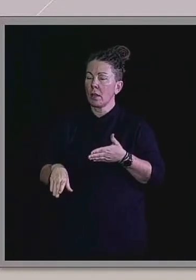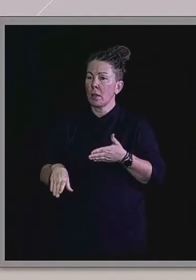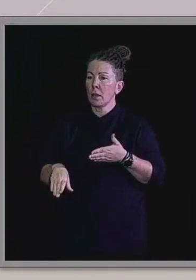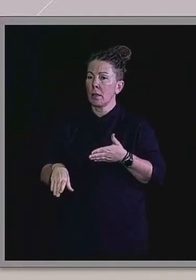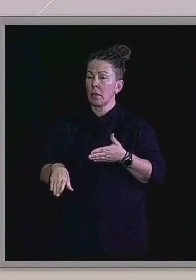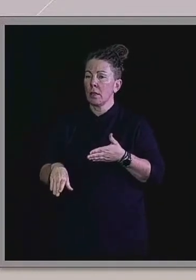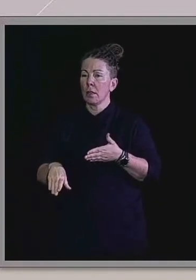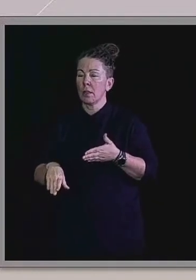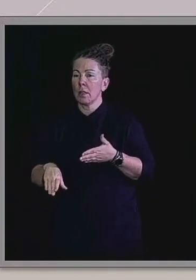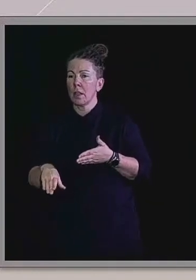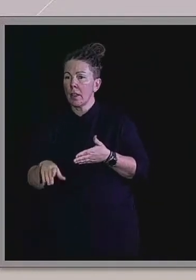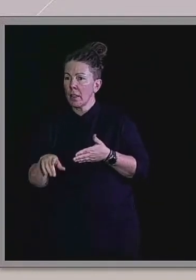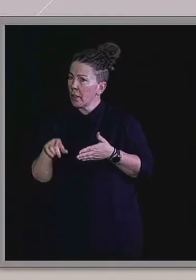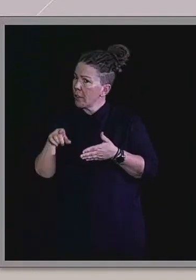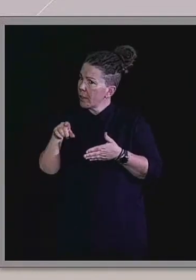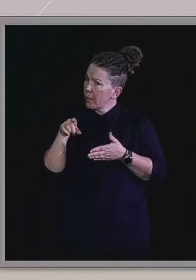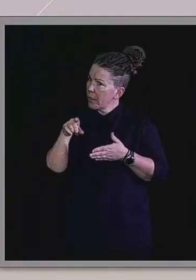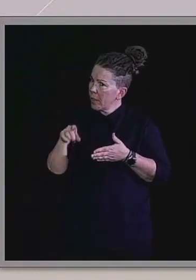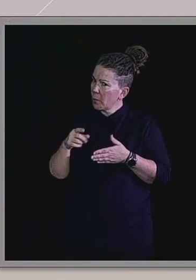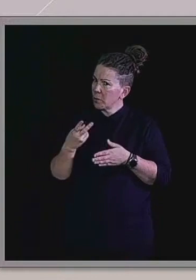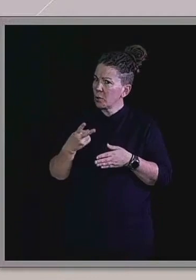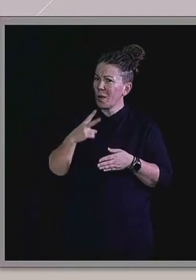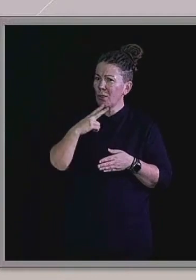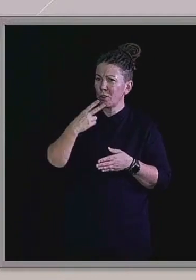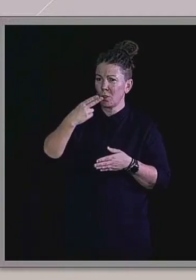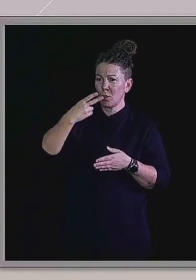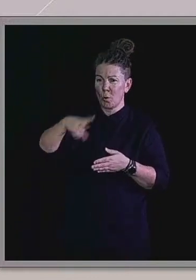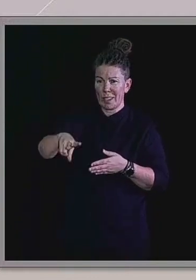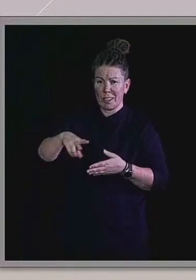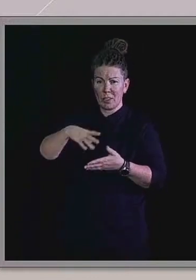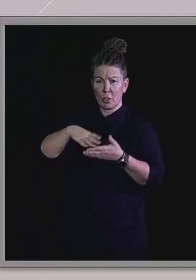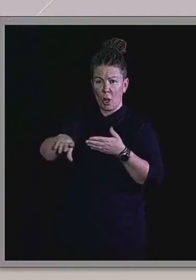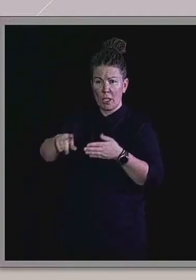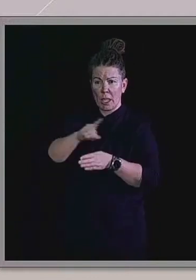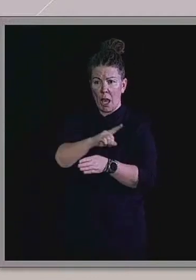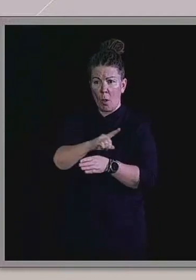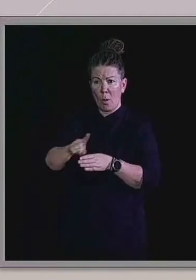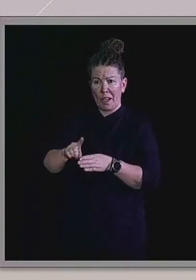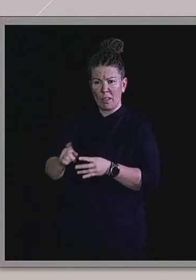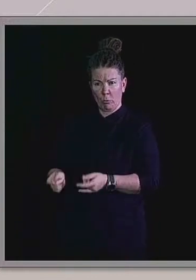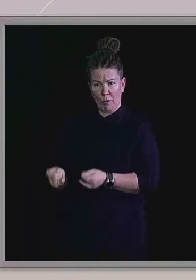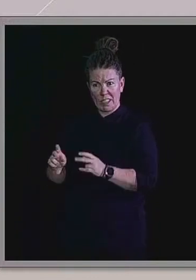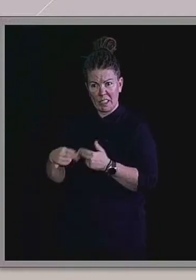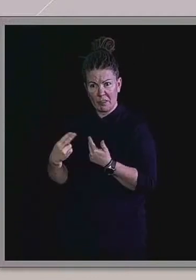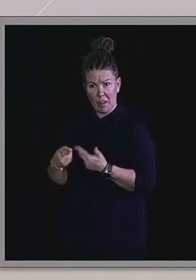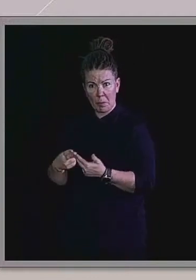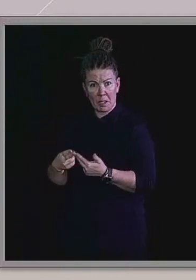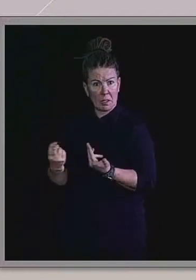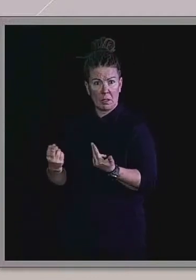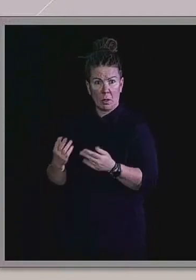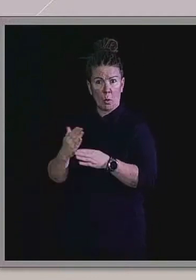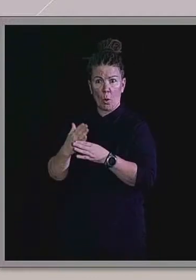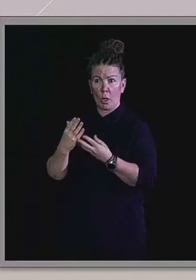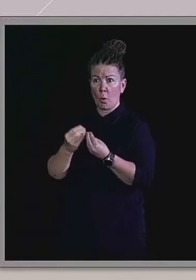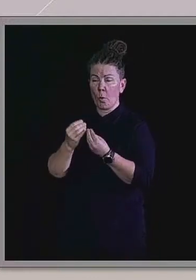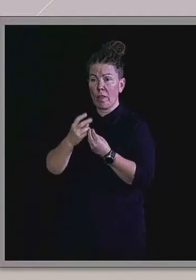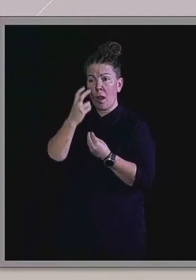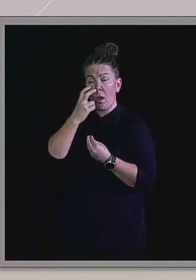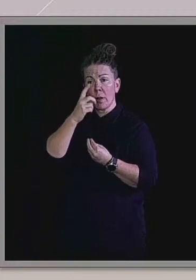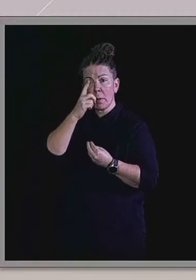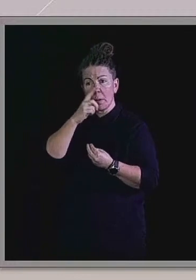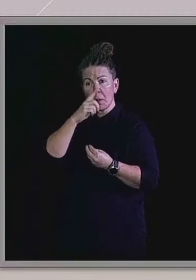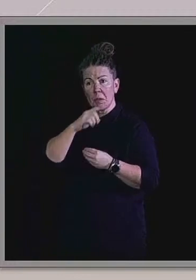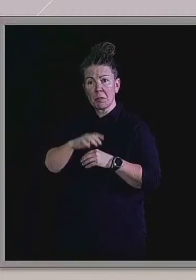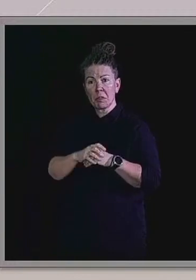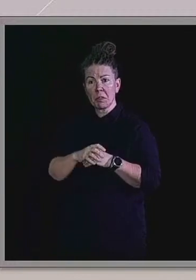So that was paying us $220 a week, raising a family, looking after, working with old people, anywhere from